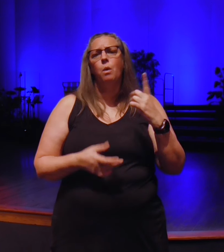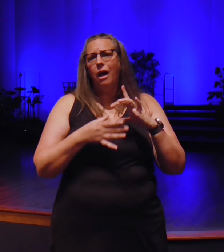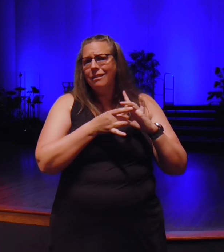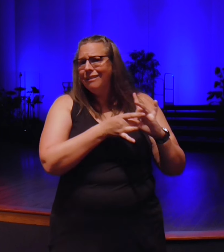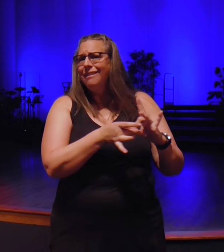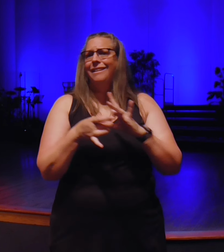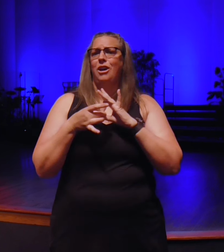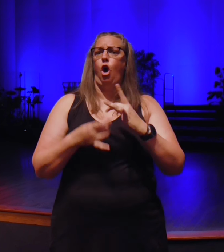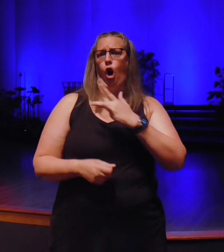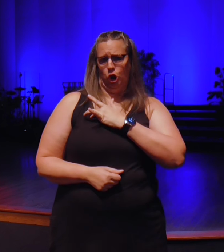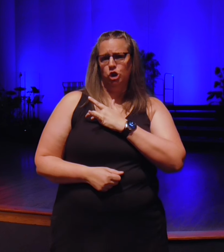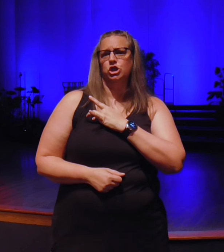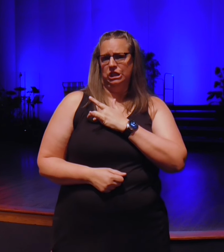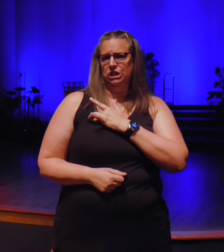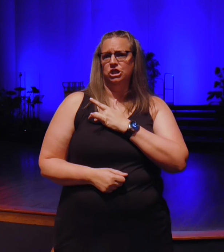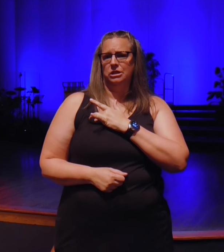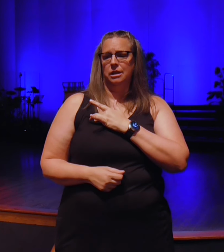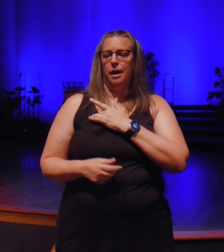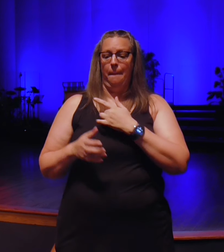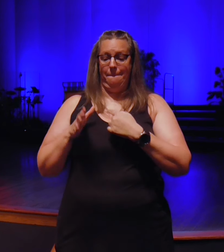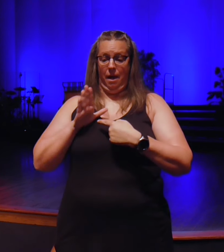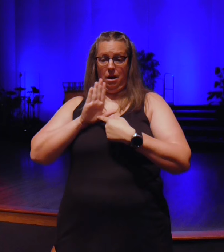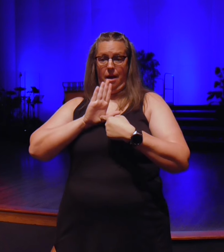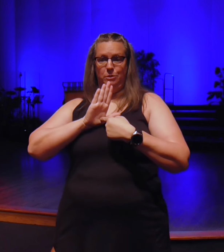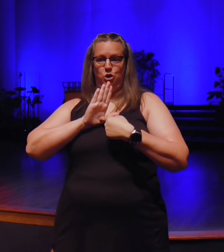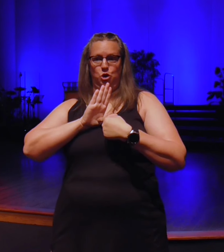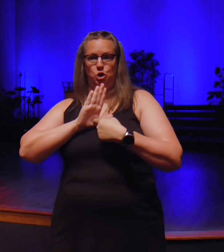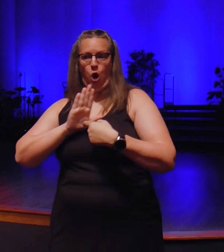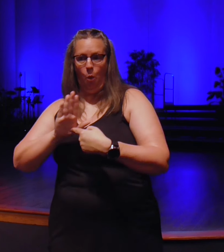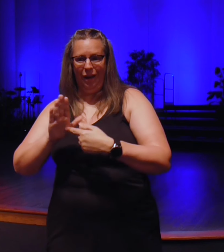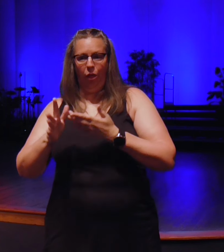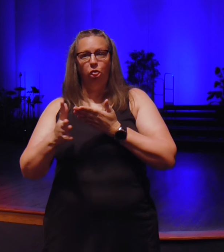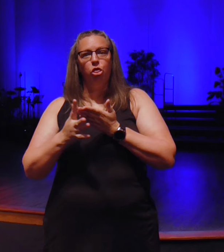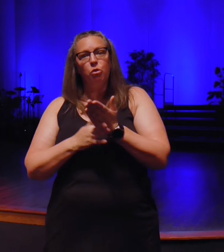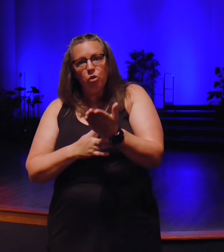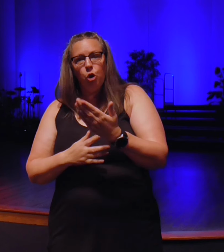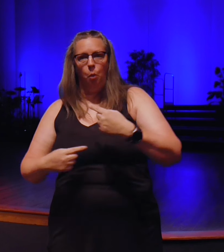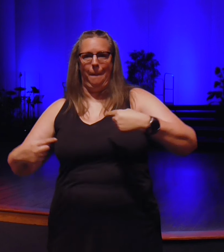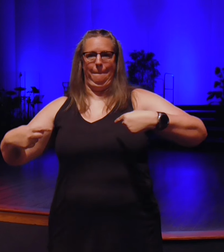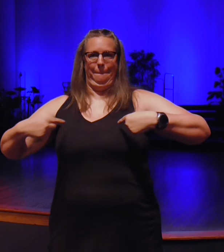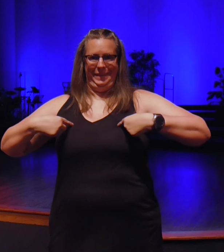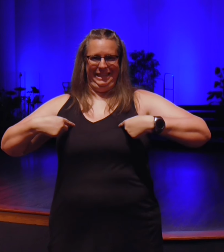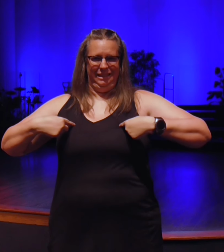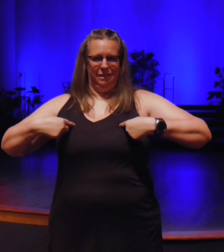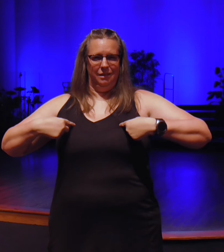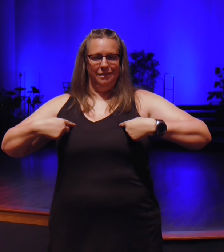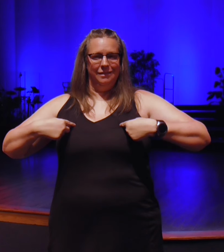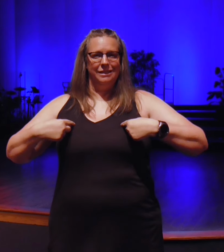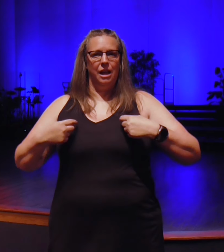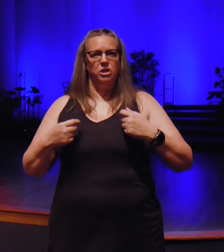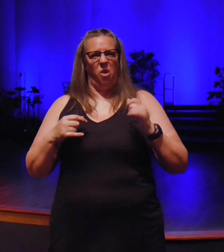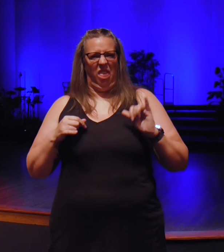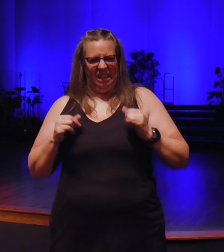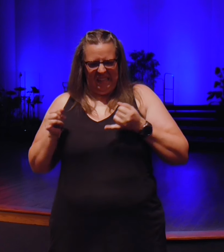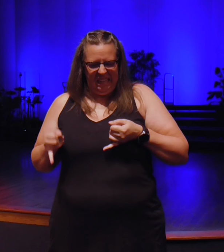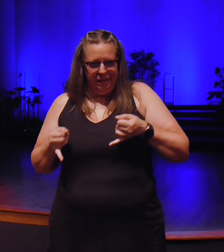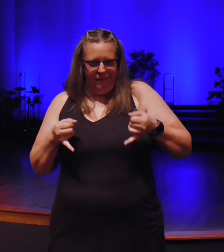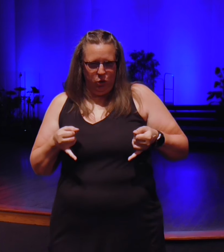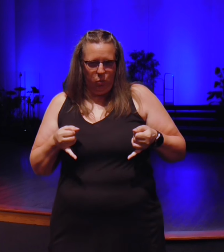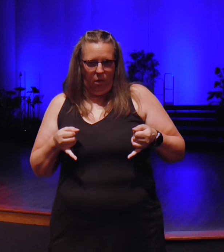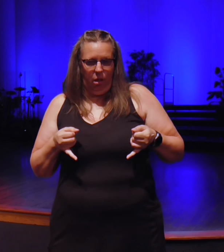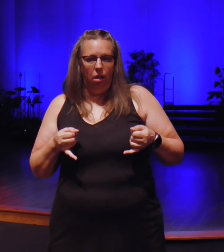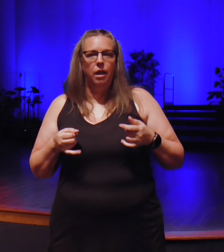universal heart, individualized in each and every one of us, singing the world's